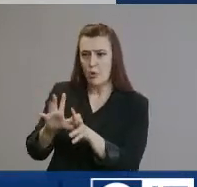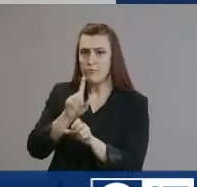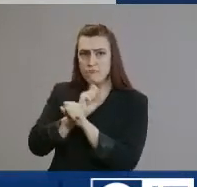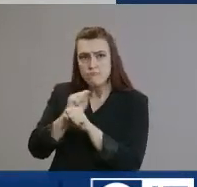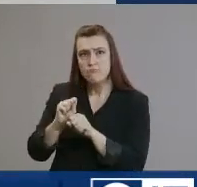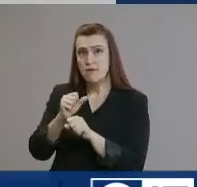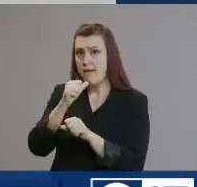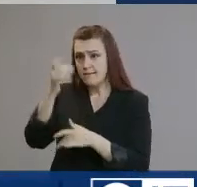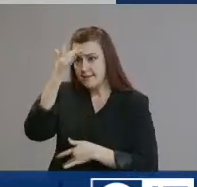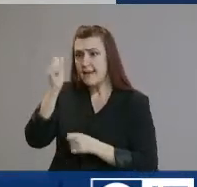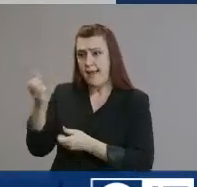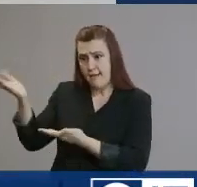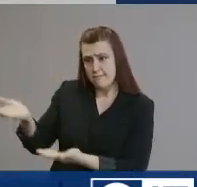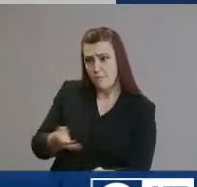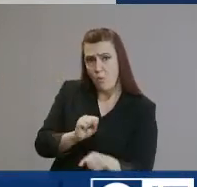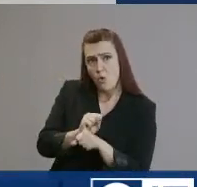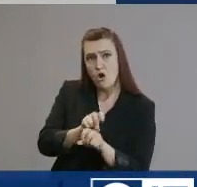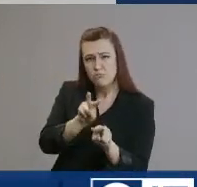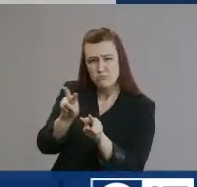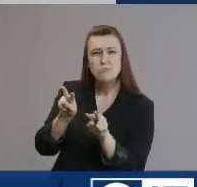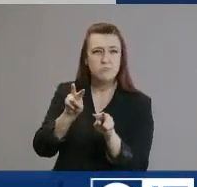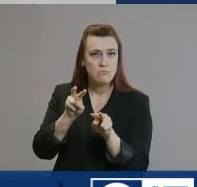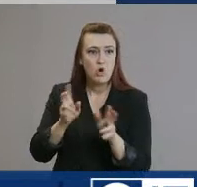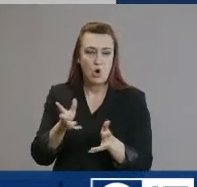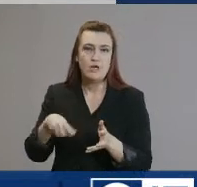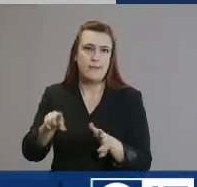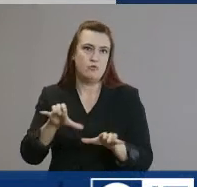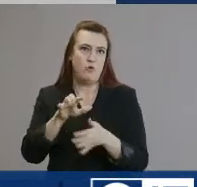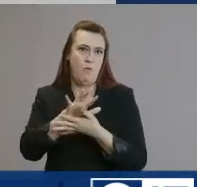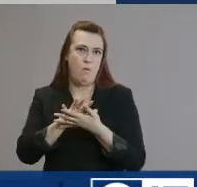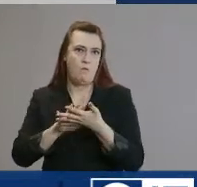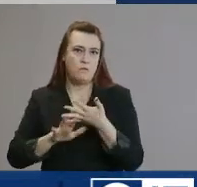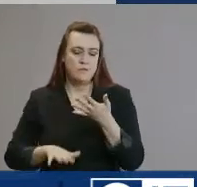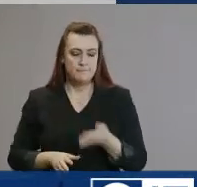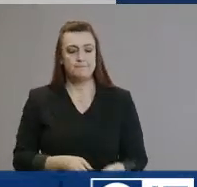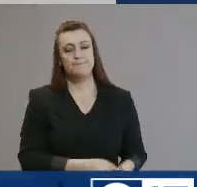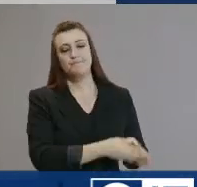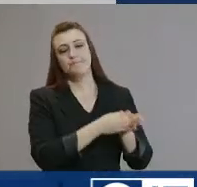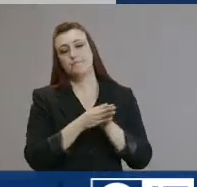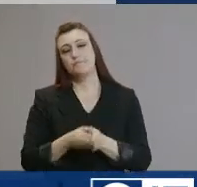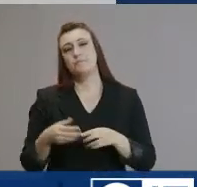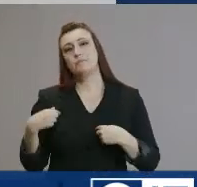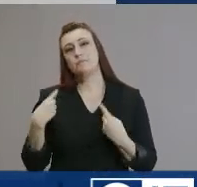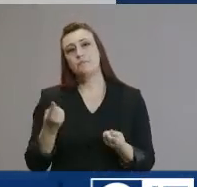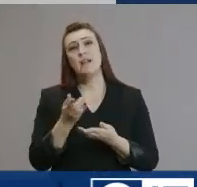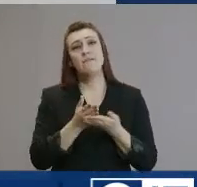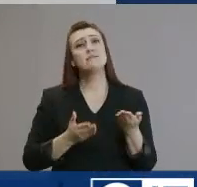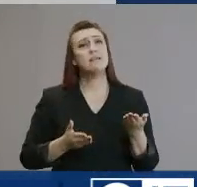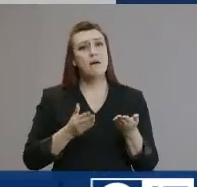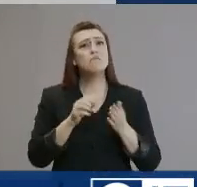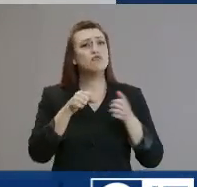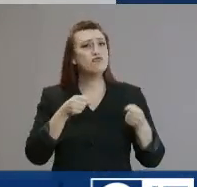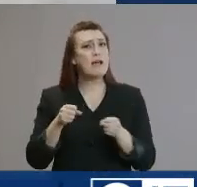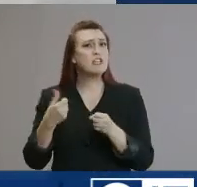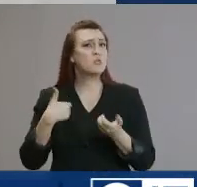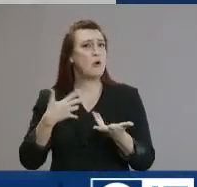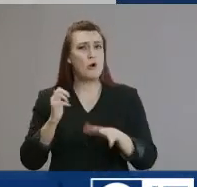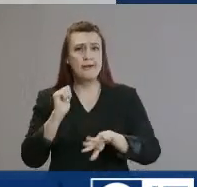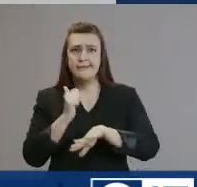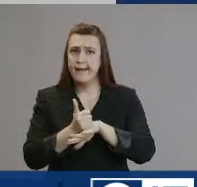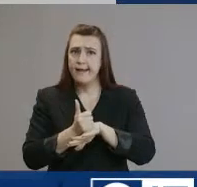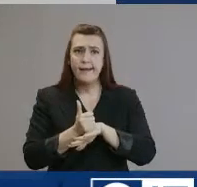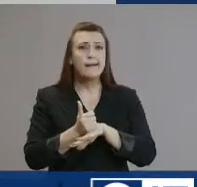To date, we've implemented mitigation strategies, and we've been looking at